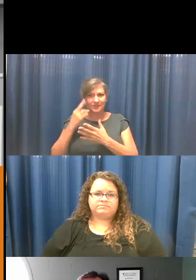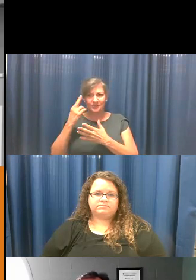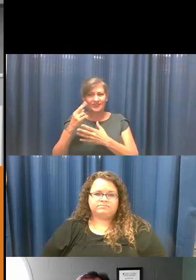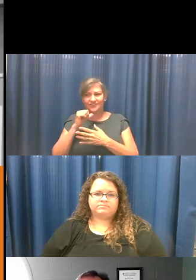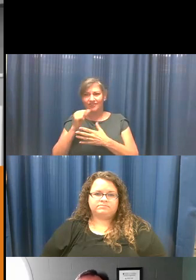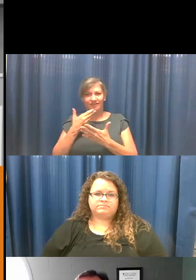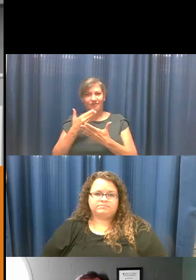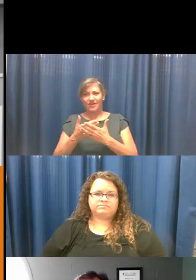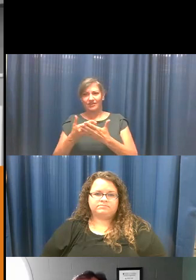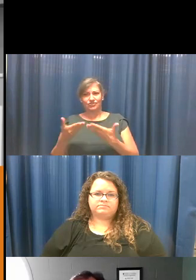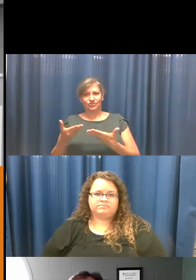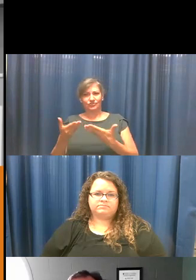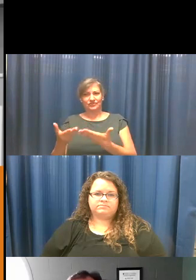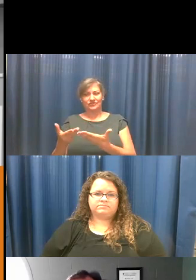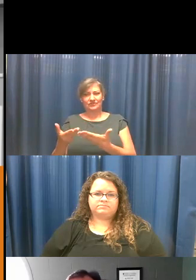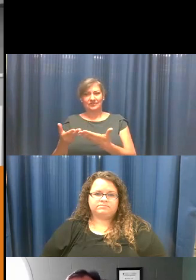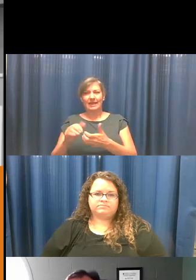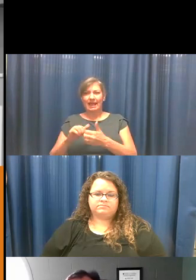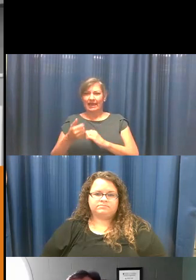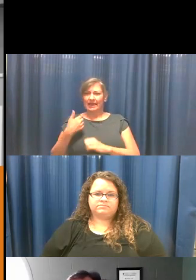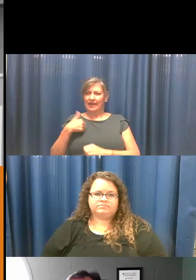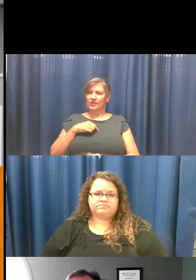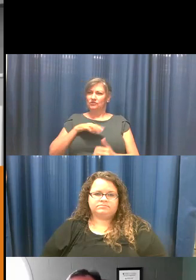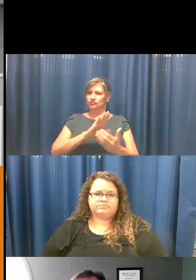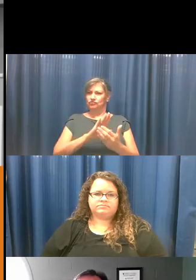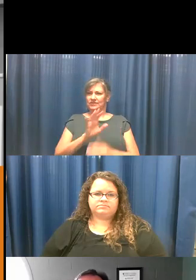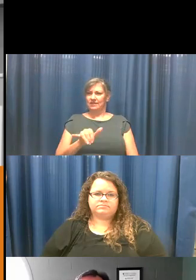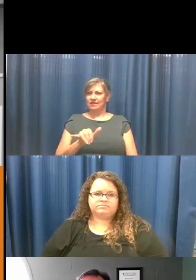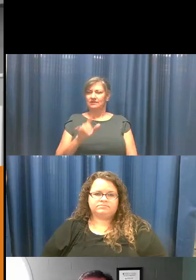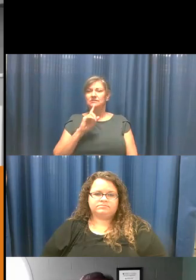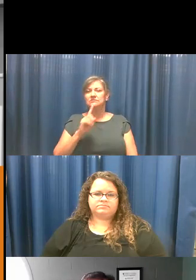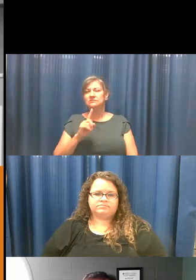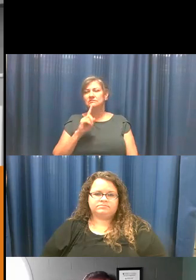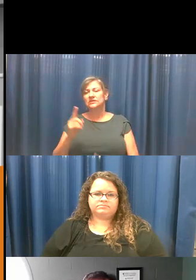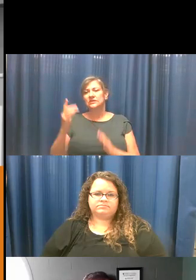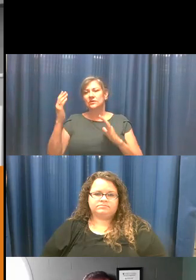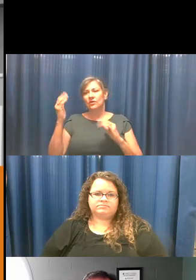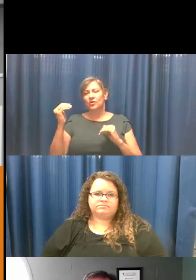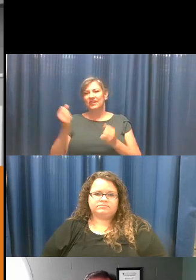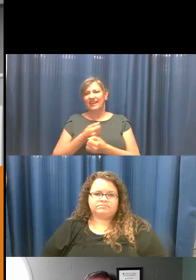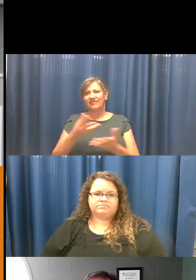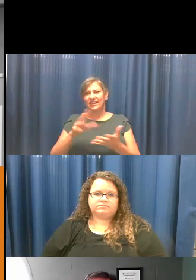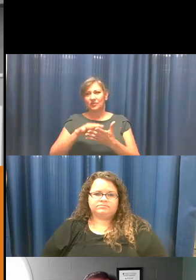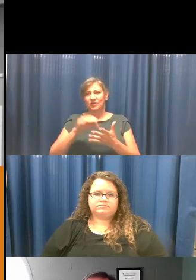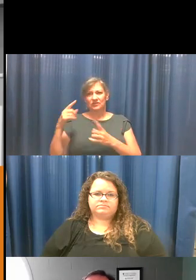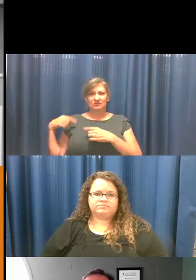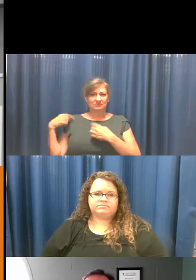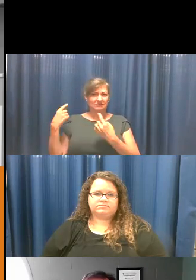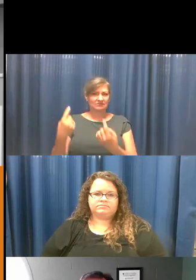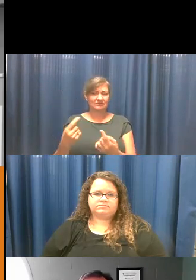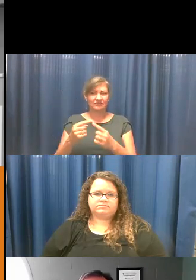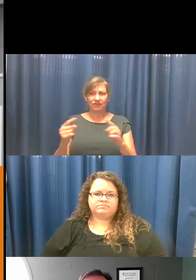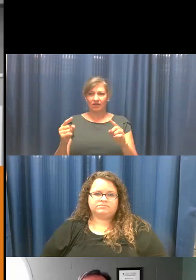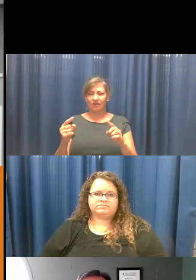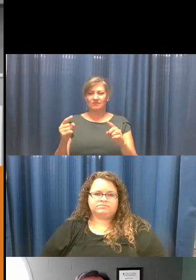by that group, and how we might address that. And so we're really hoping to take what we've learned from the Equity Project and